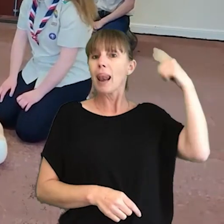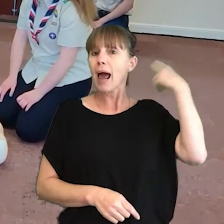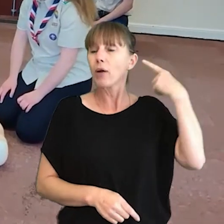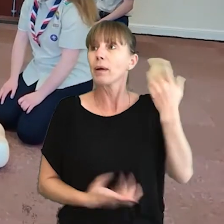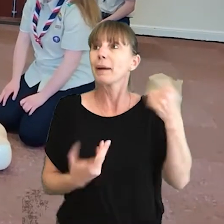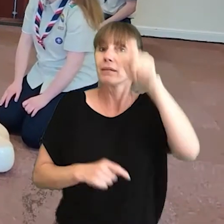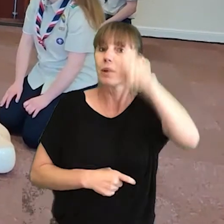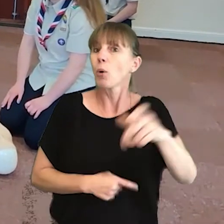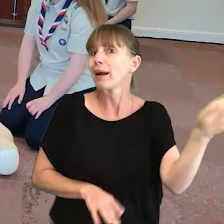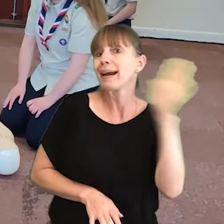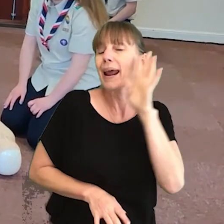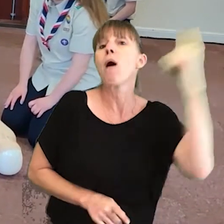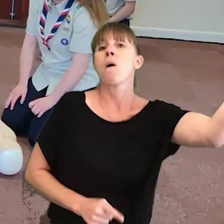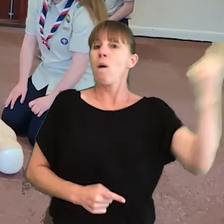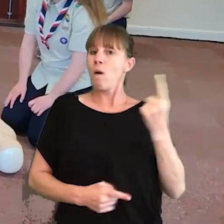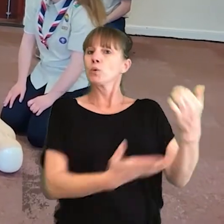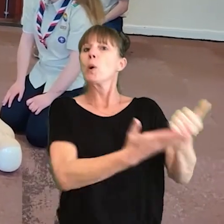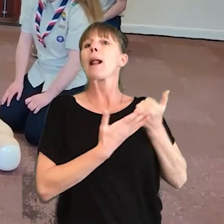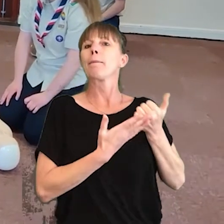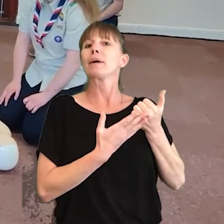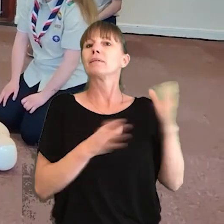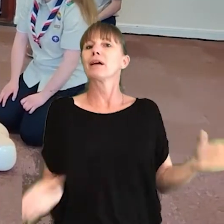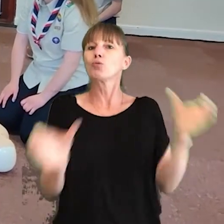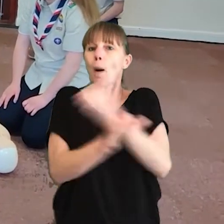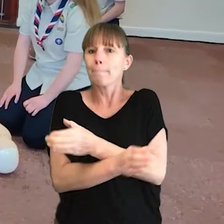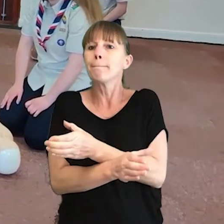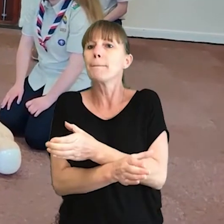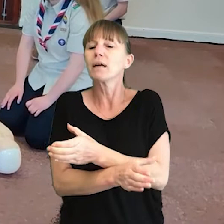able to come and assist us.